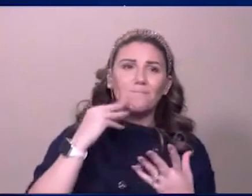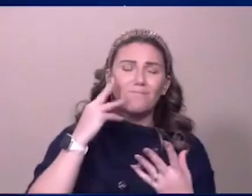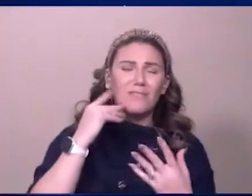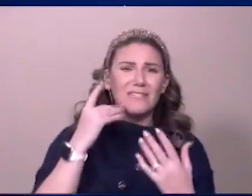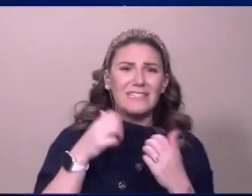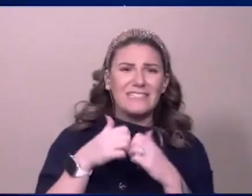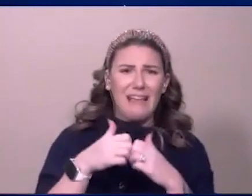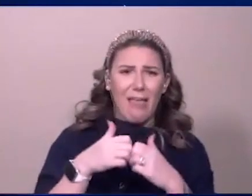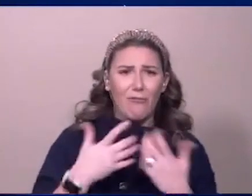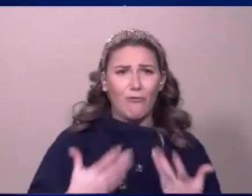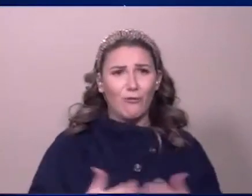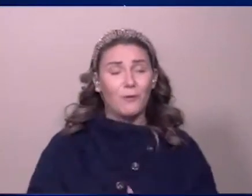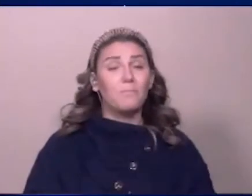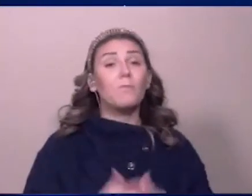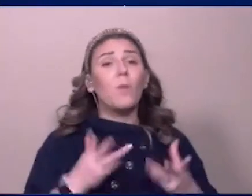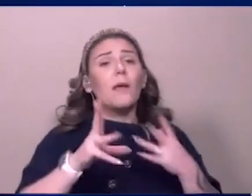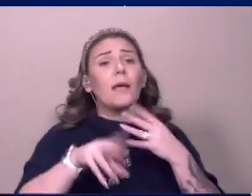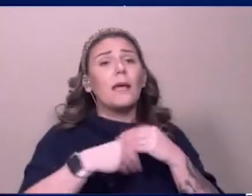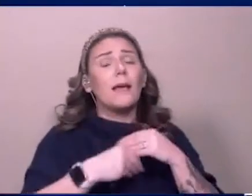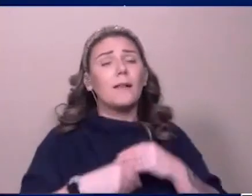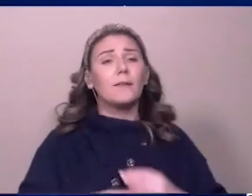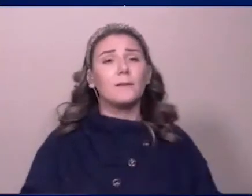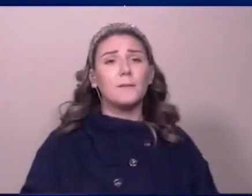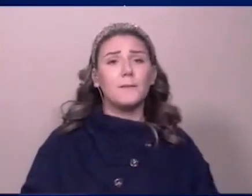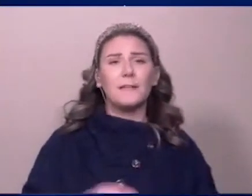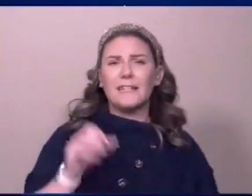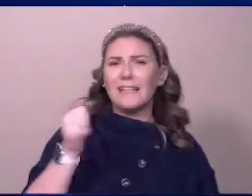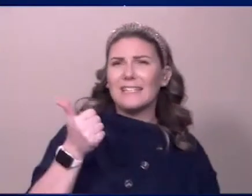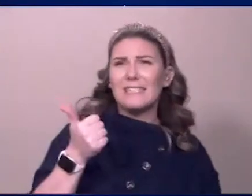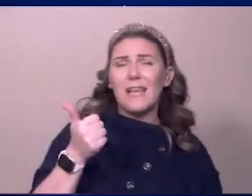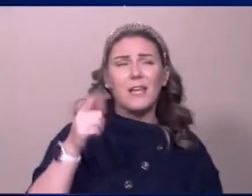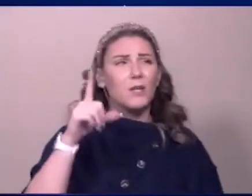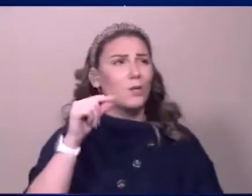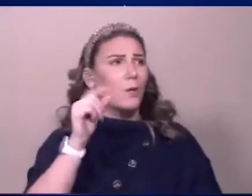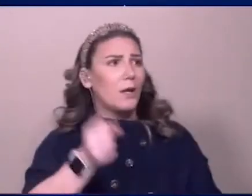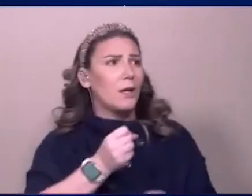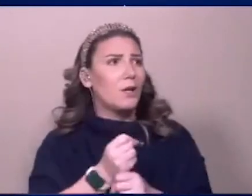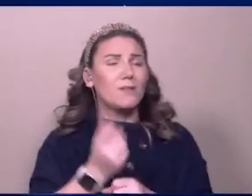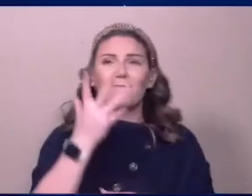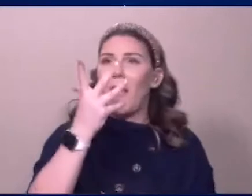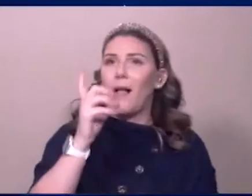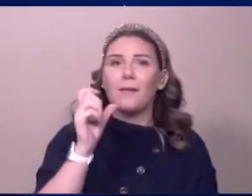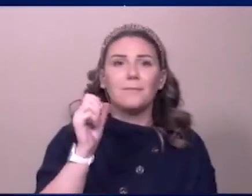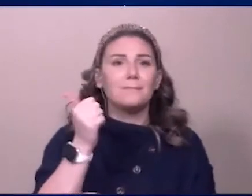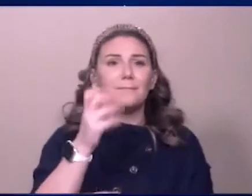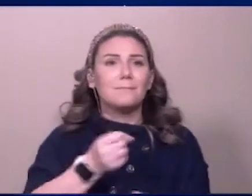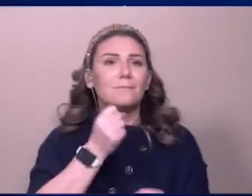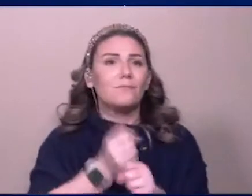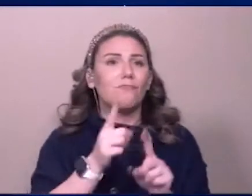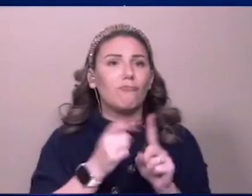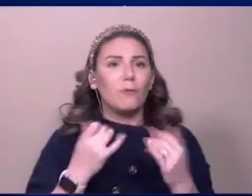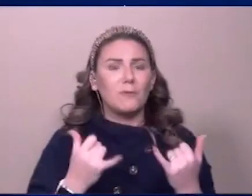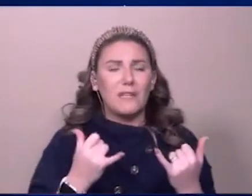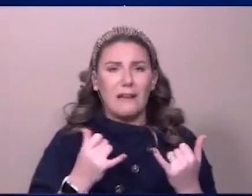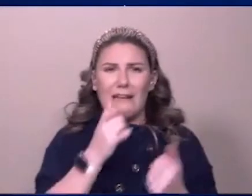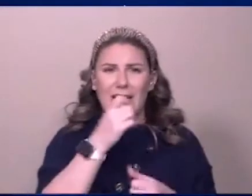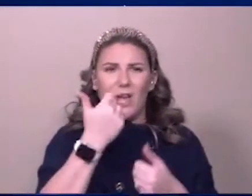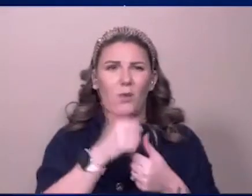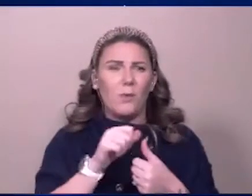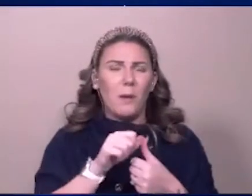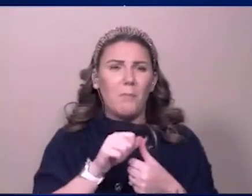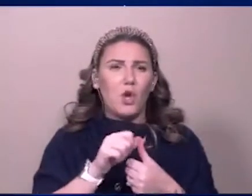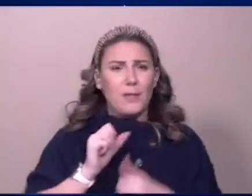add this. 10 or 20 years from now, 5-10 years from now, people aren't going to remember Senate Bill